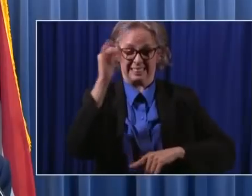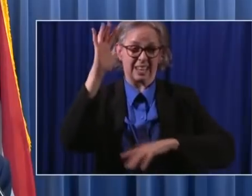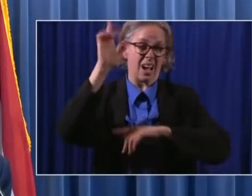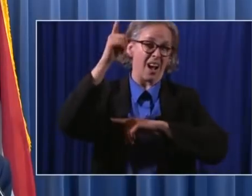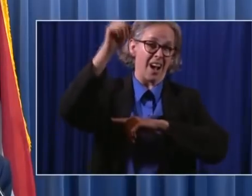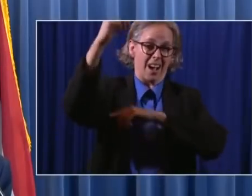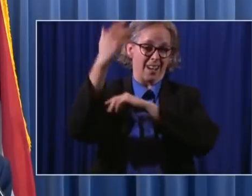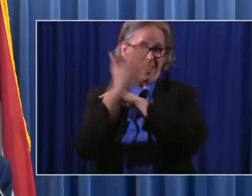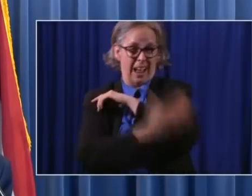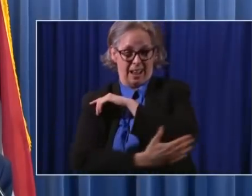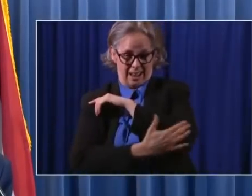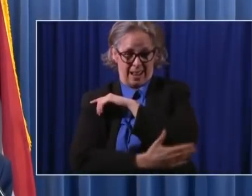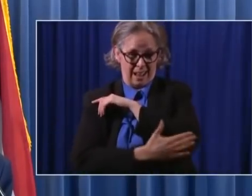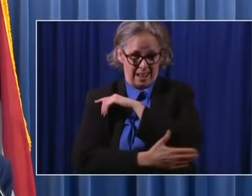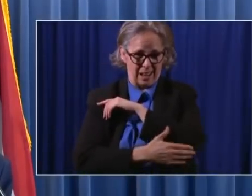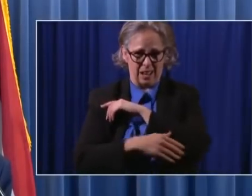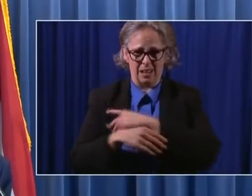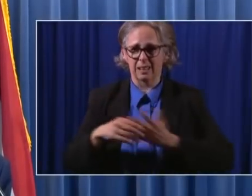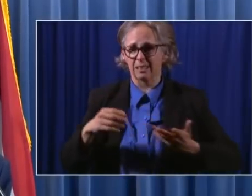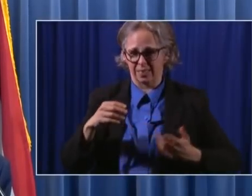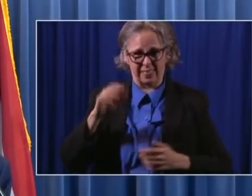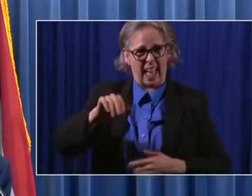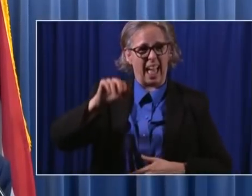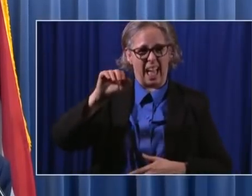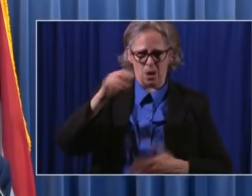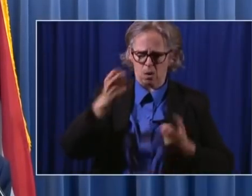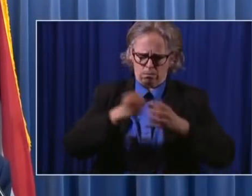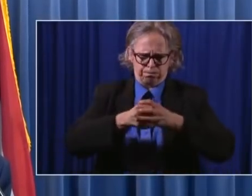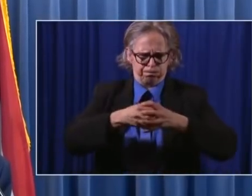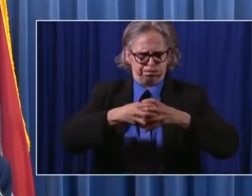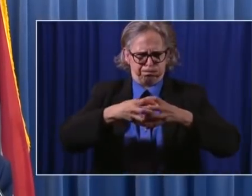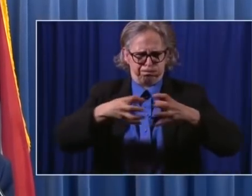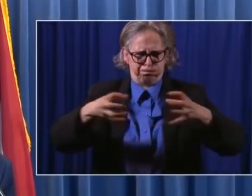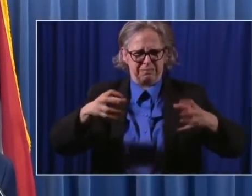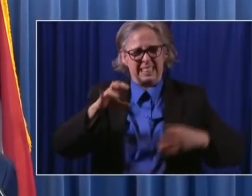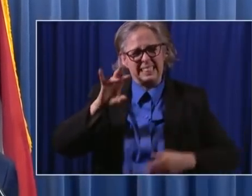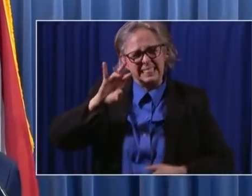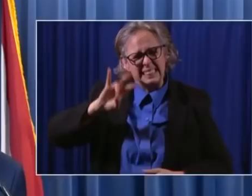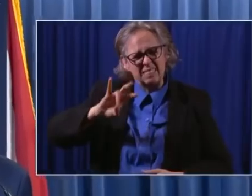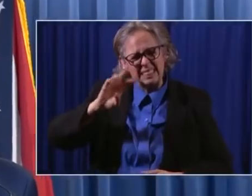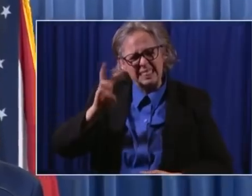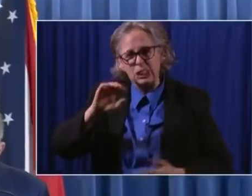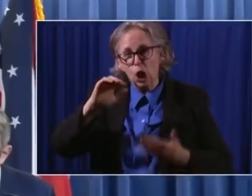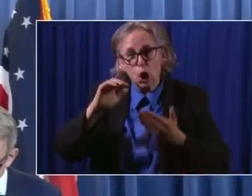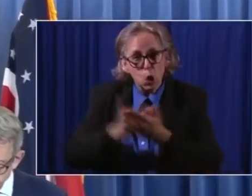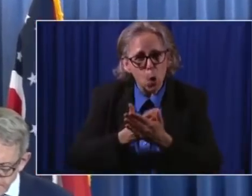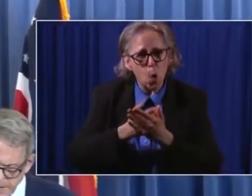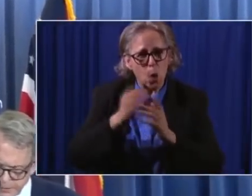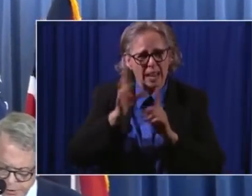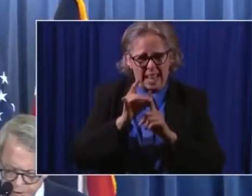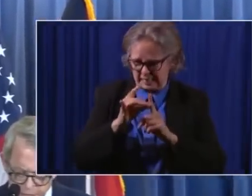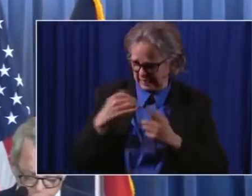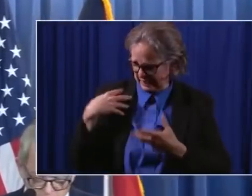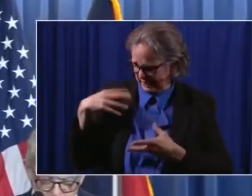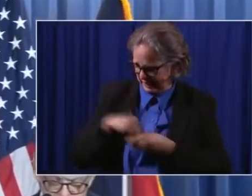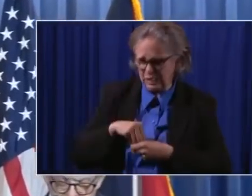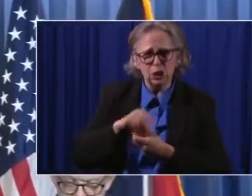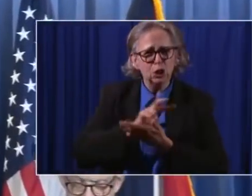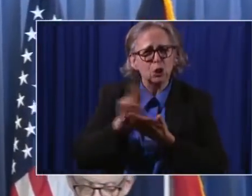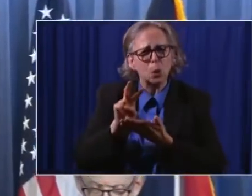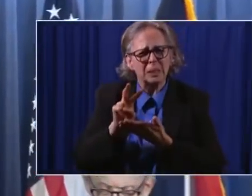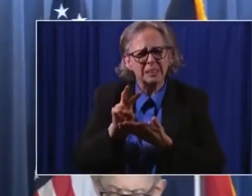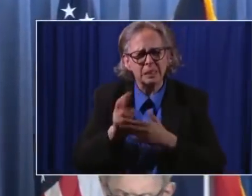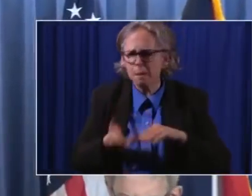Large surge, had a surge of 76 cases over the last 2 weeks. This is not just